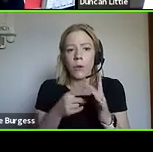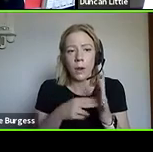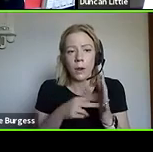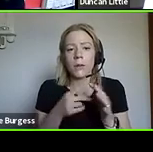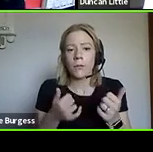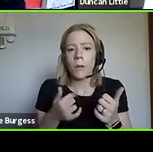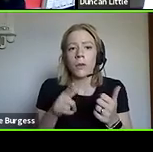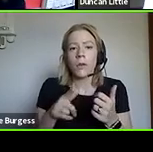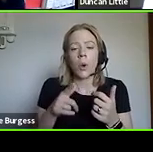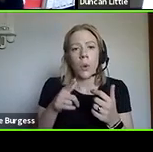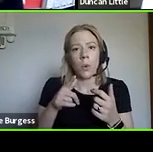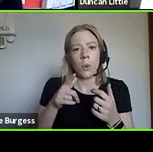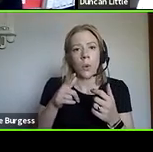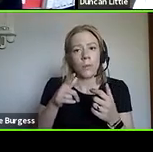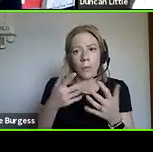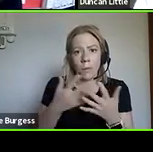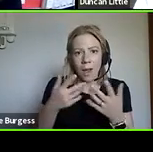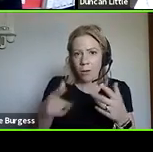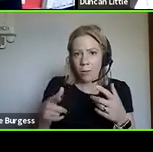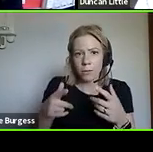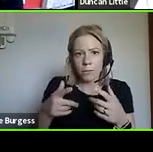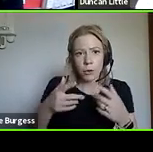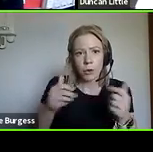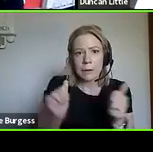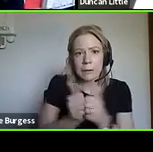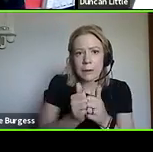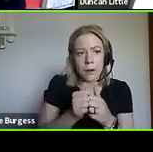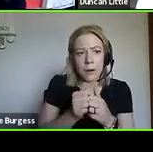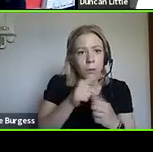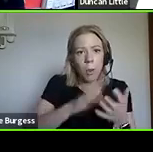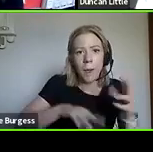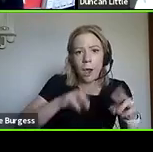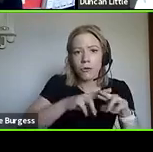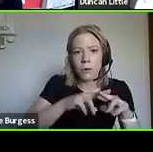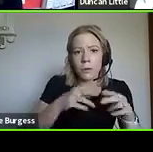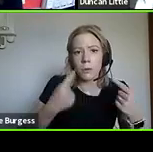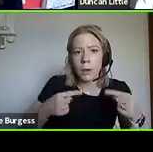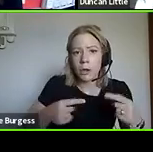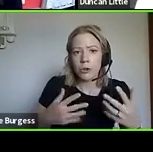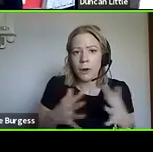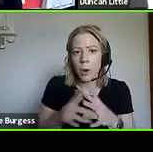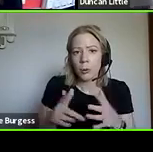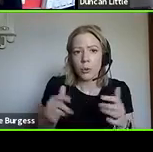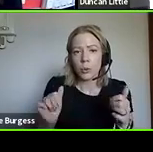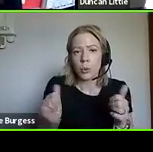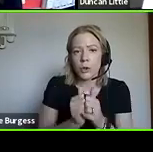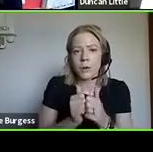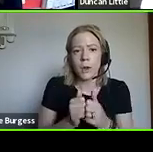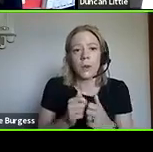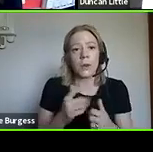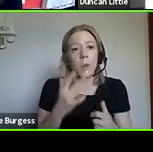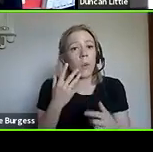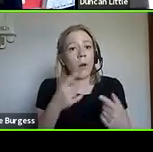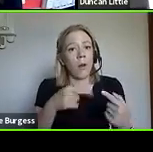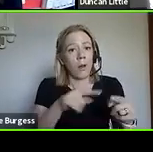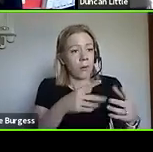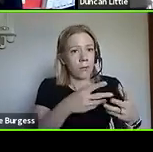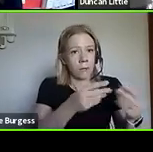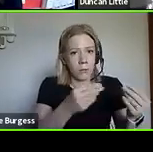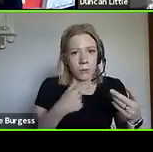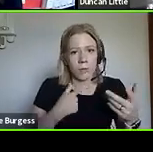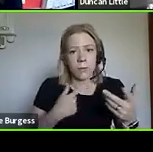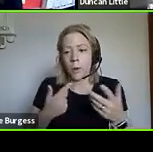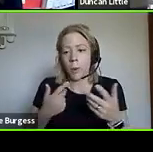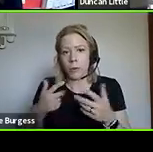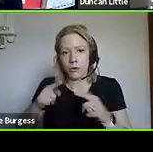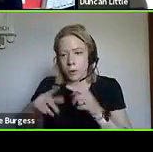how did you get permission or consent from parents for the children you were filming? So while I was away, I was digging out these. So these are